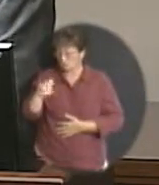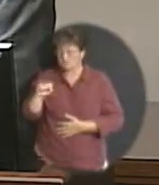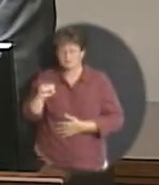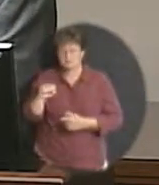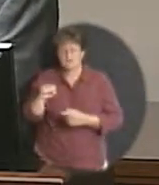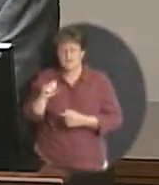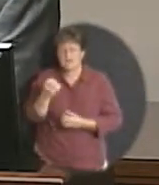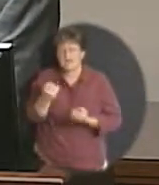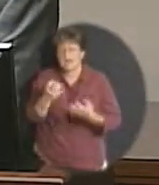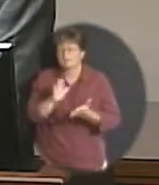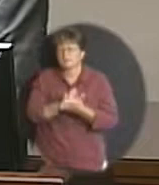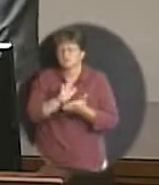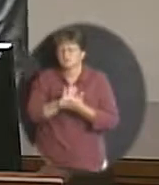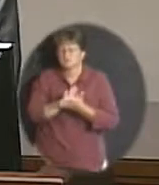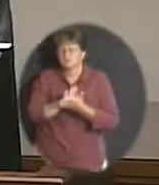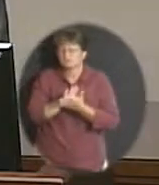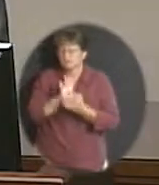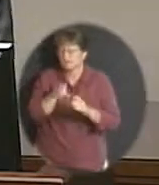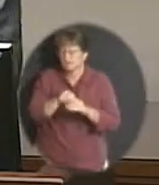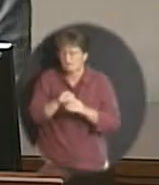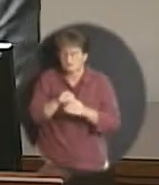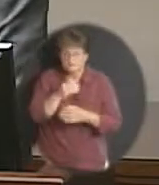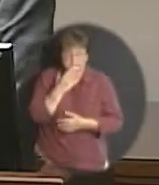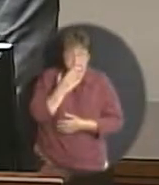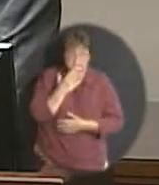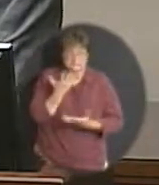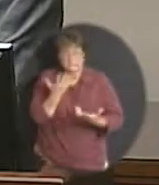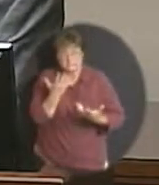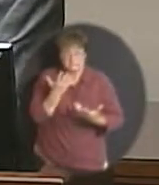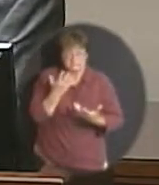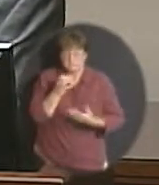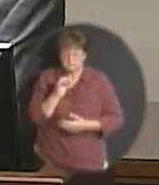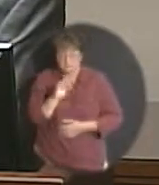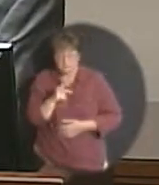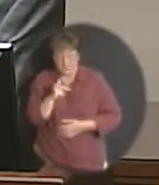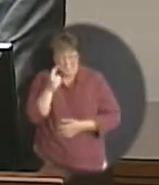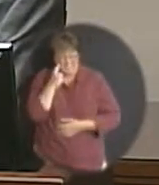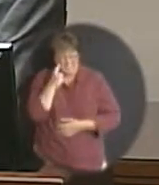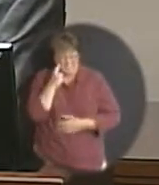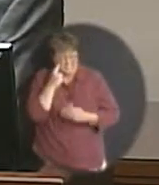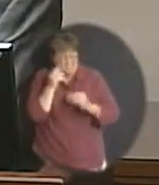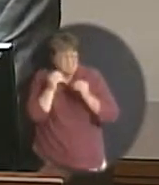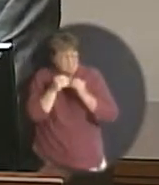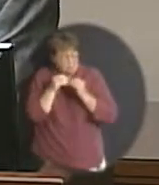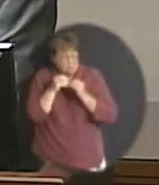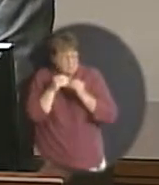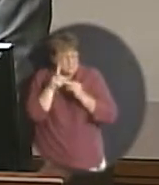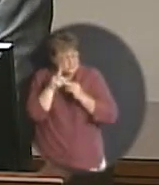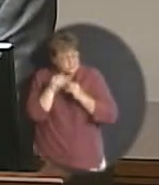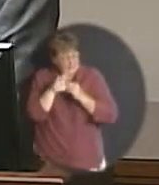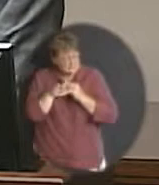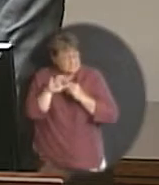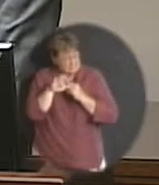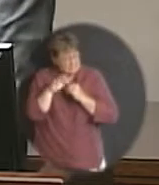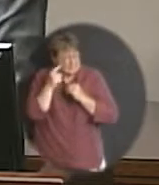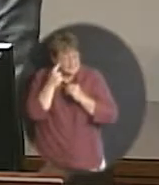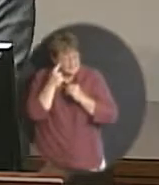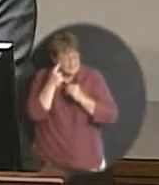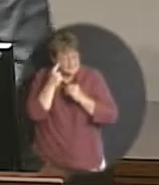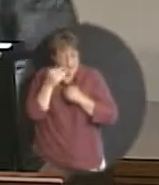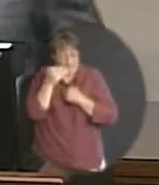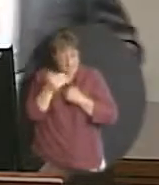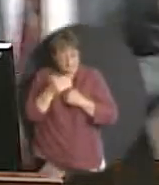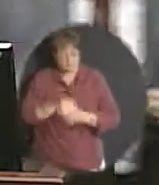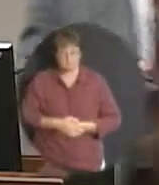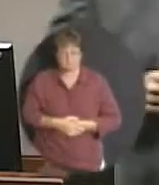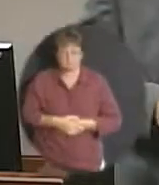this? That's okay. Well over 20, as I just can't remember the count. Okay. Thank you.